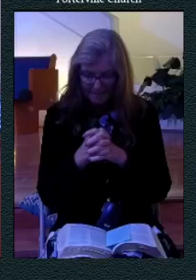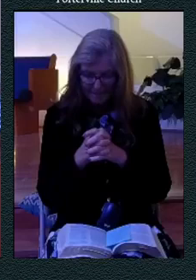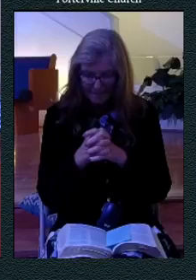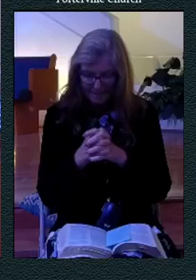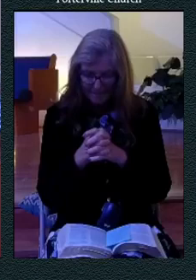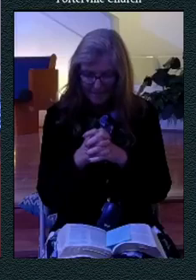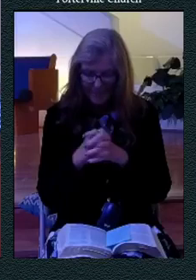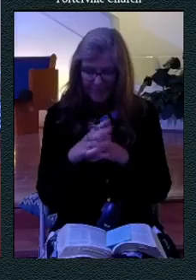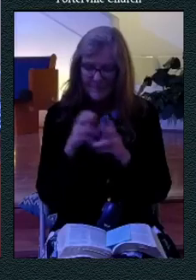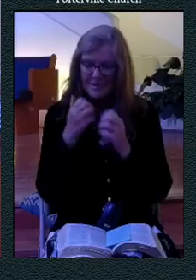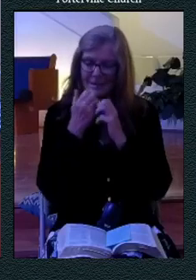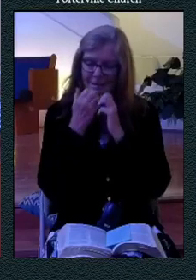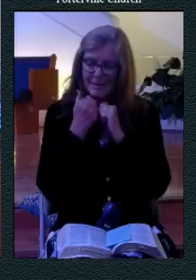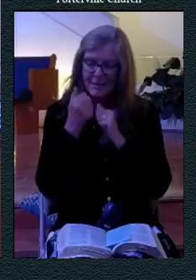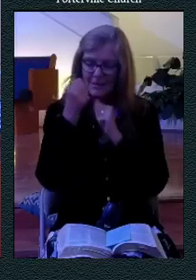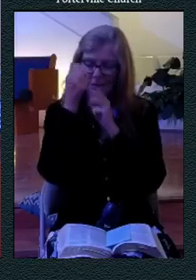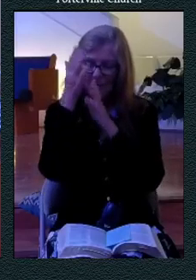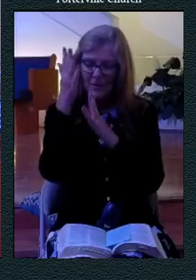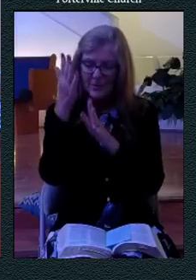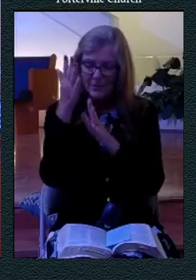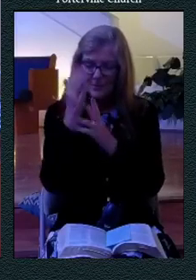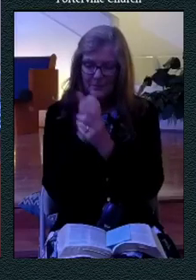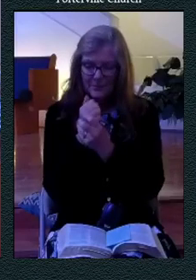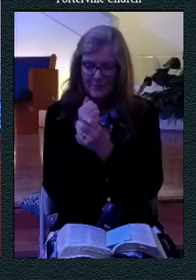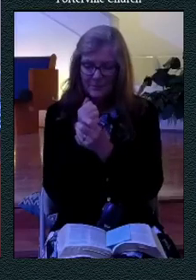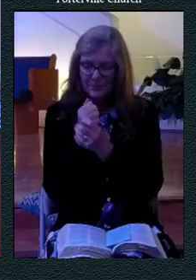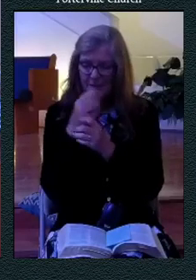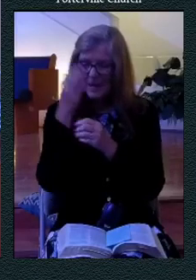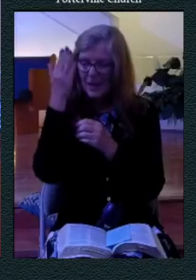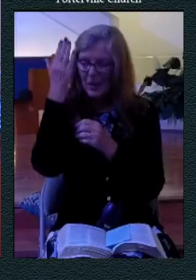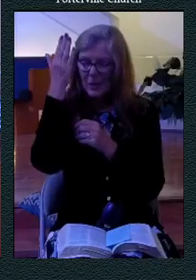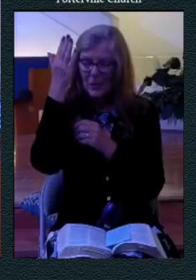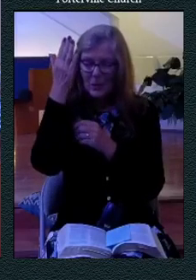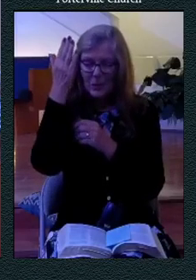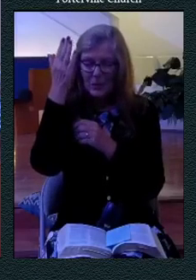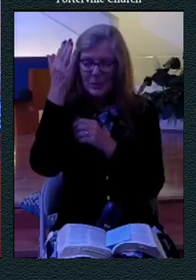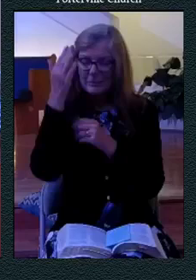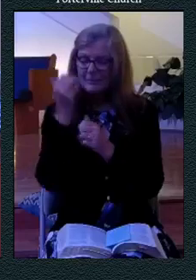Dear Father, you're above us all,